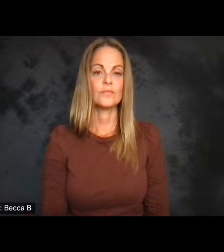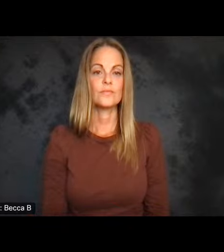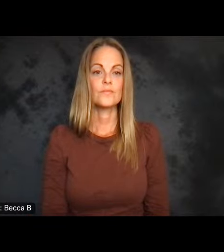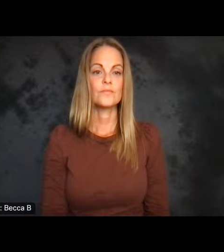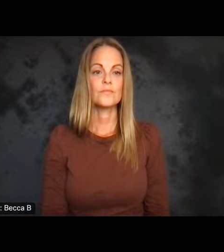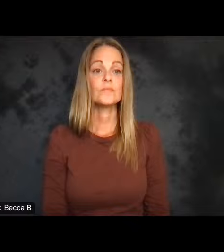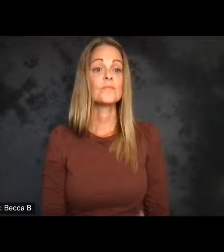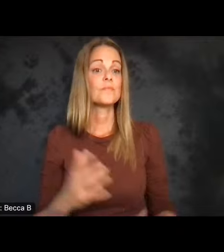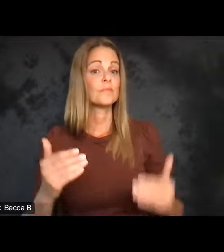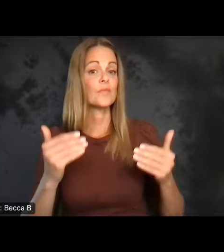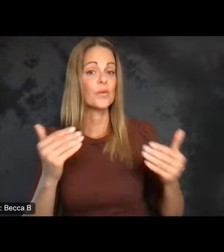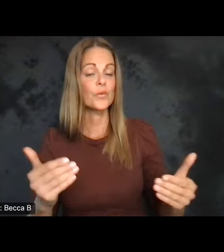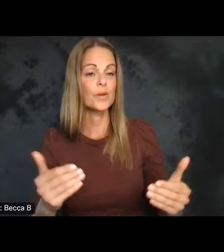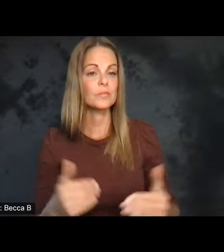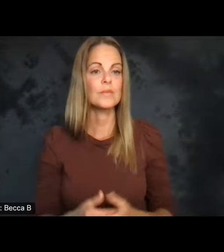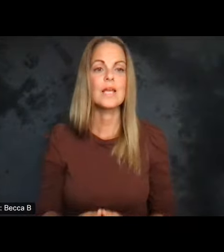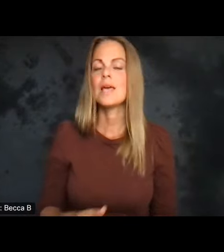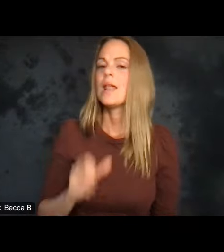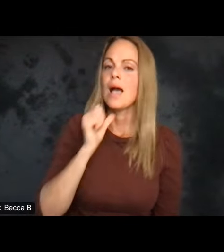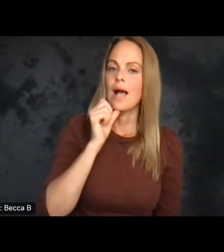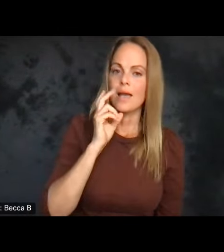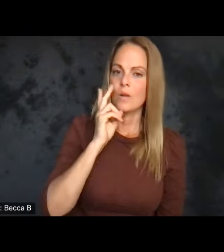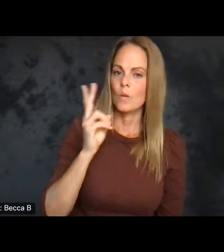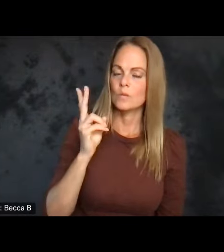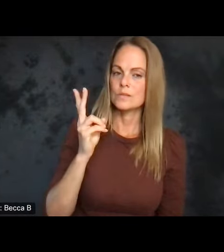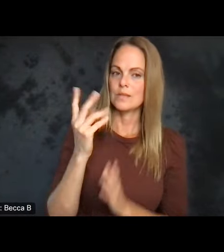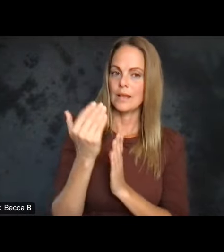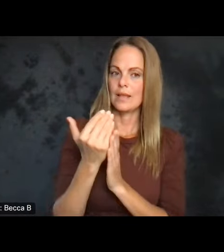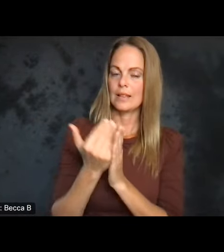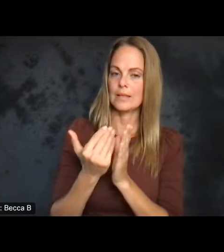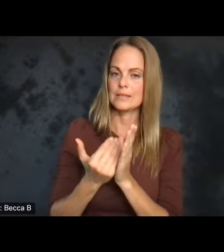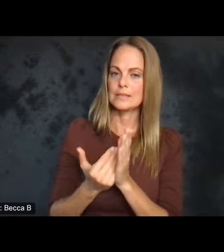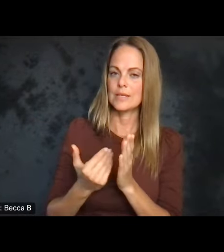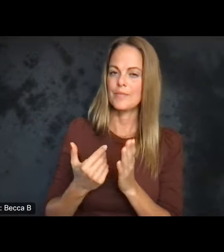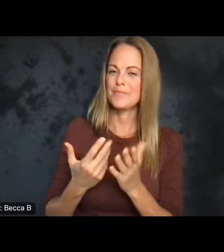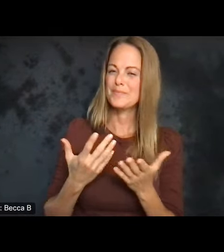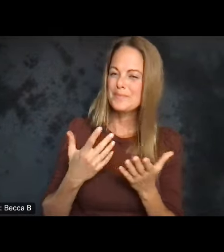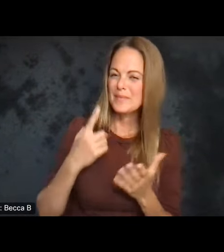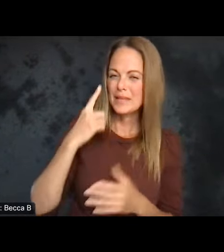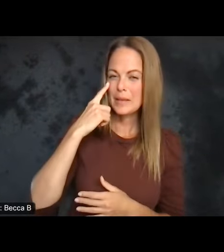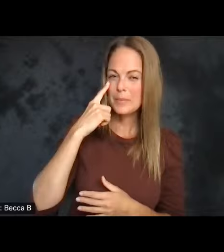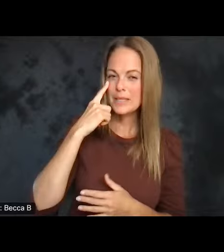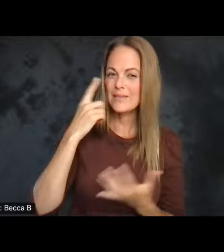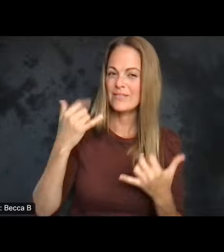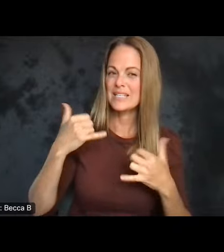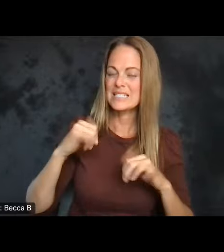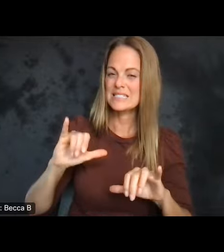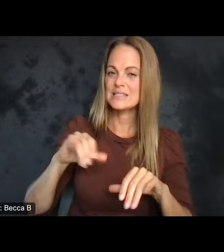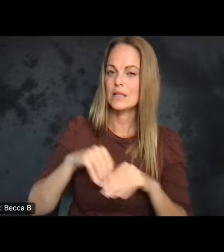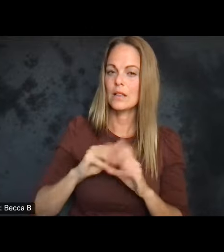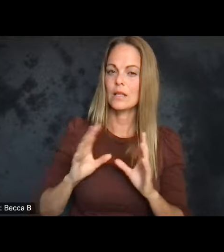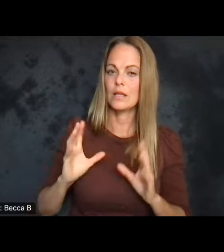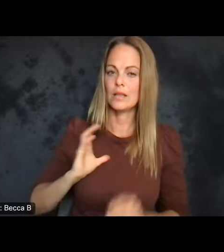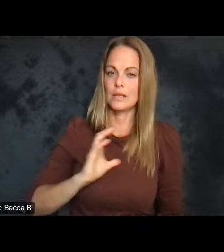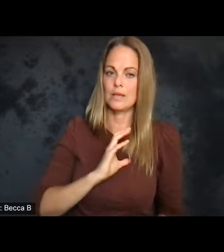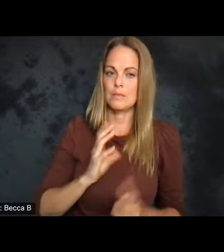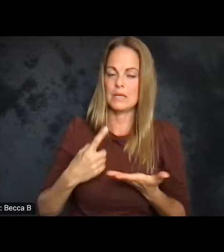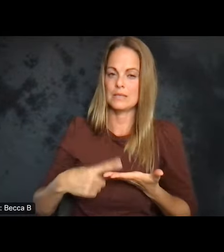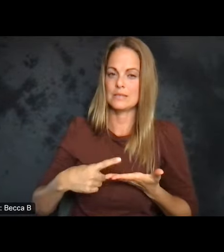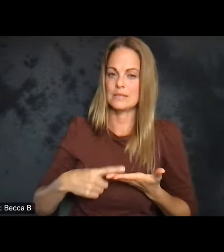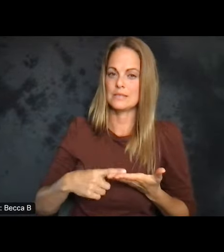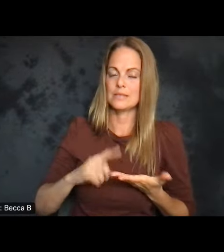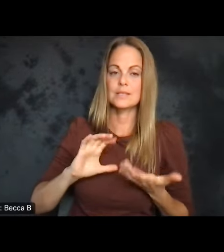Go ahead, sir. I don't see it listed in our, I believe where we're at with that is they're still in the committees discussing on how it's gonna move